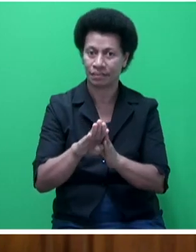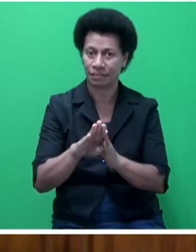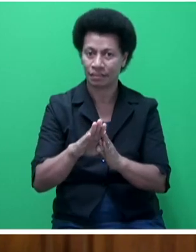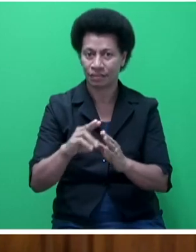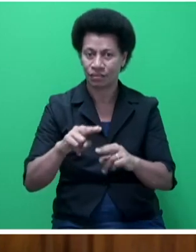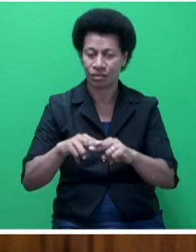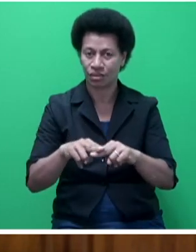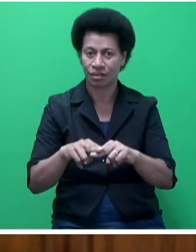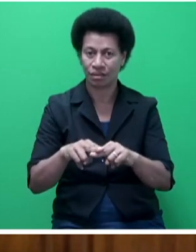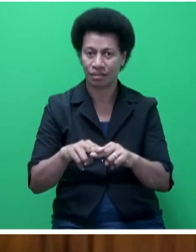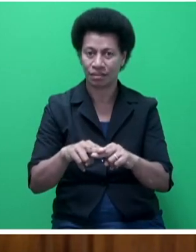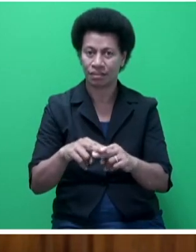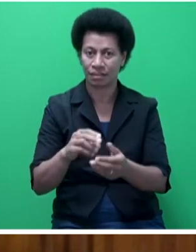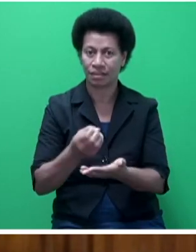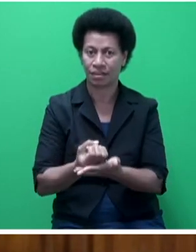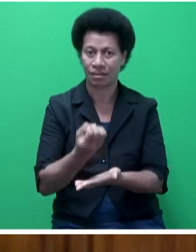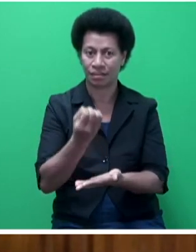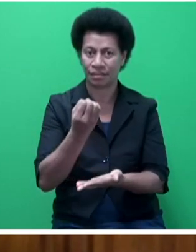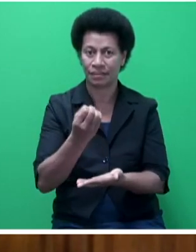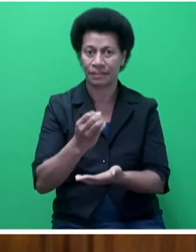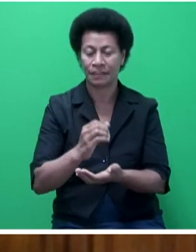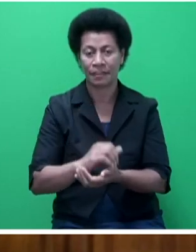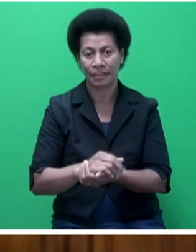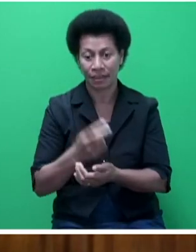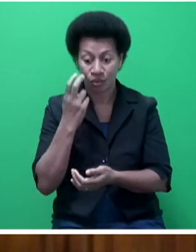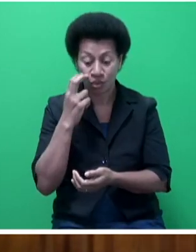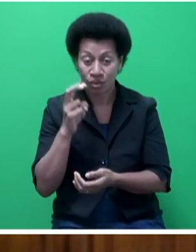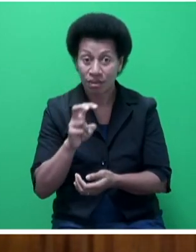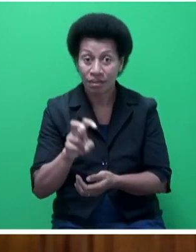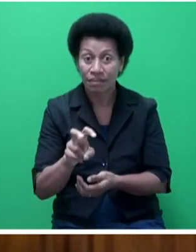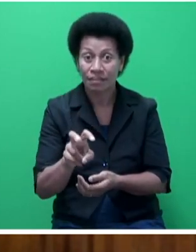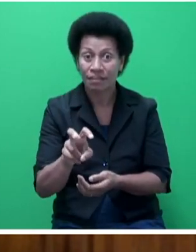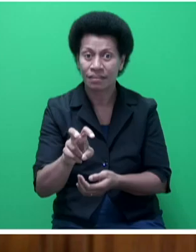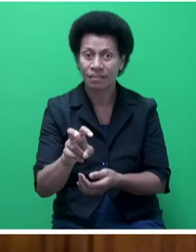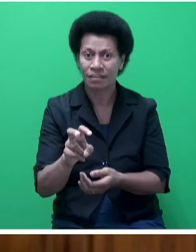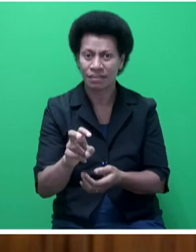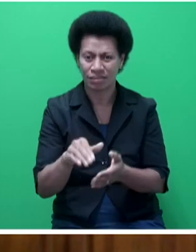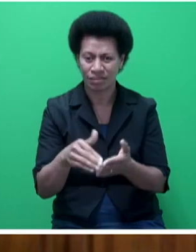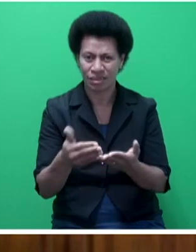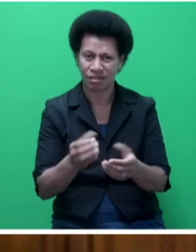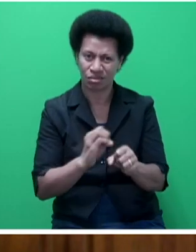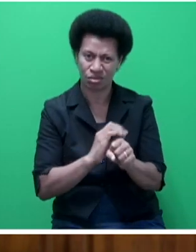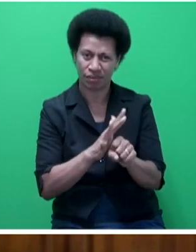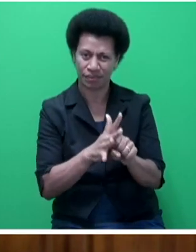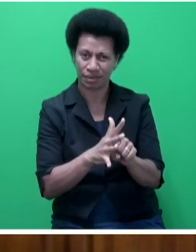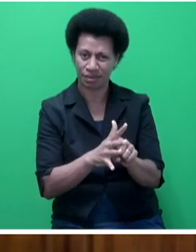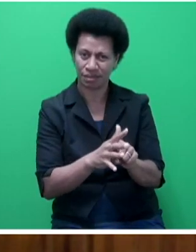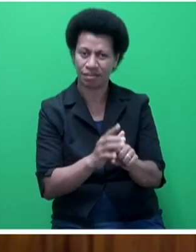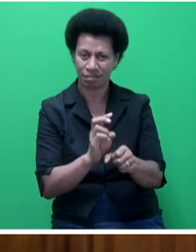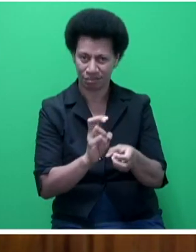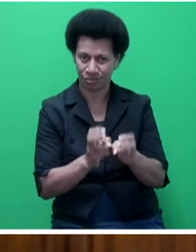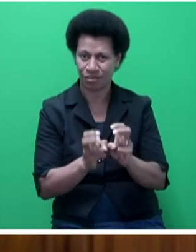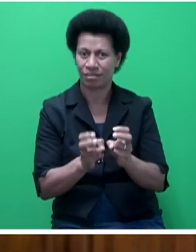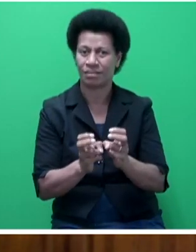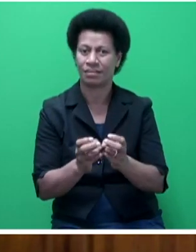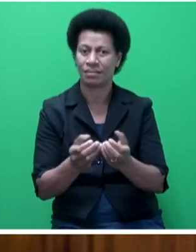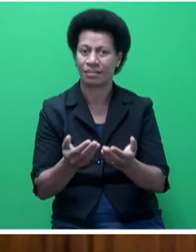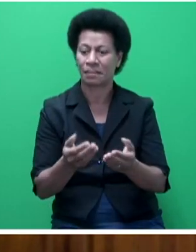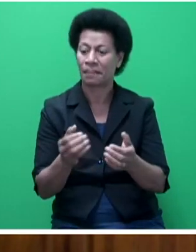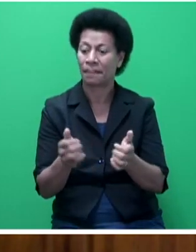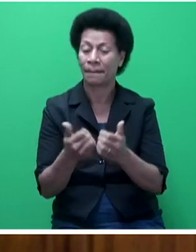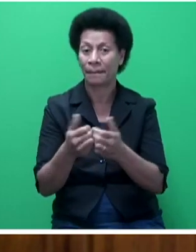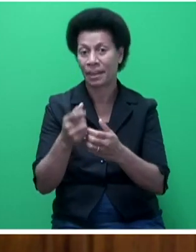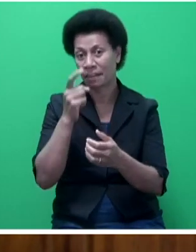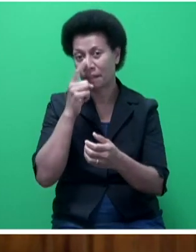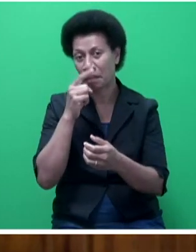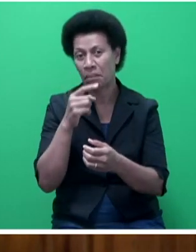industry, our biggest foreign earner, is seriously battered by COVID-19 lockdowns and restrictions. Many of our people have